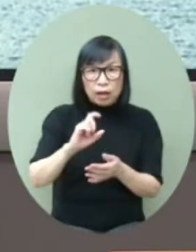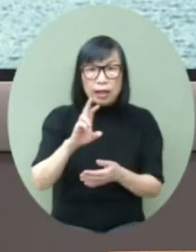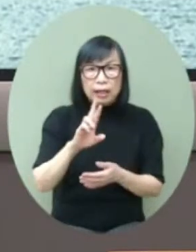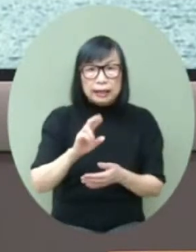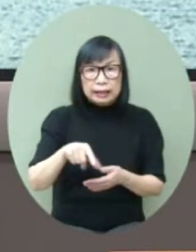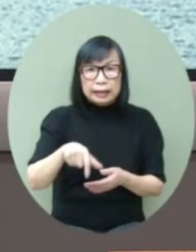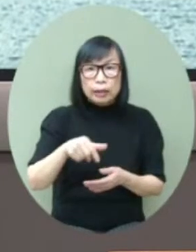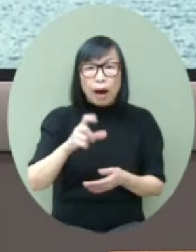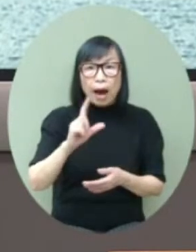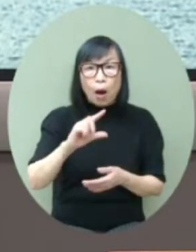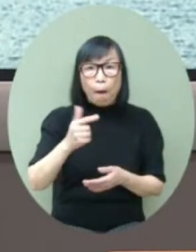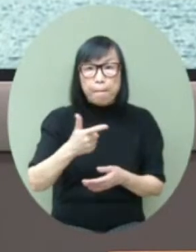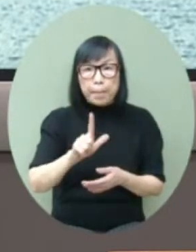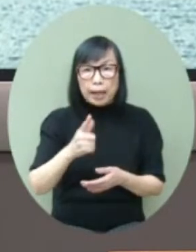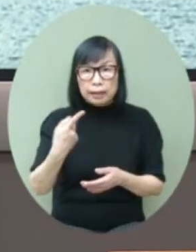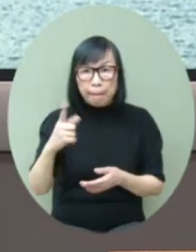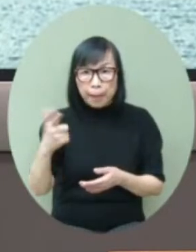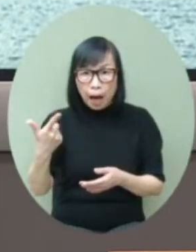December.